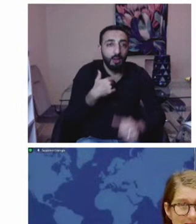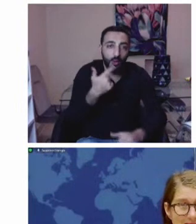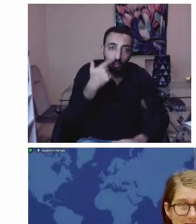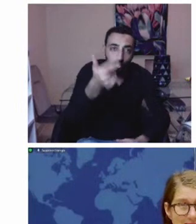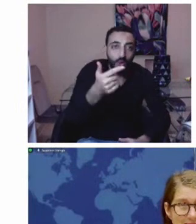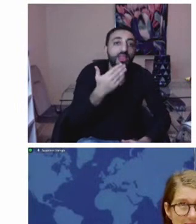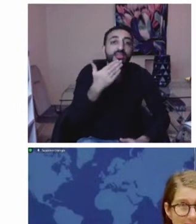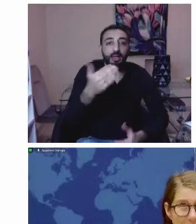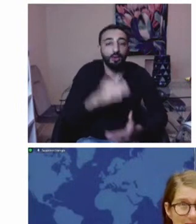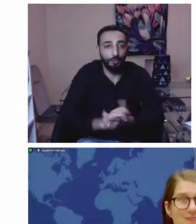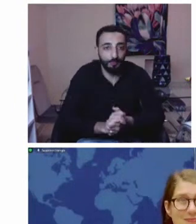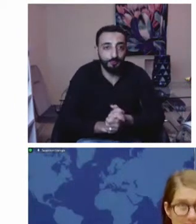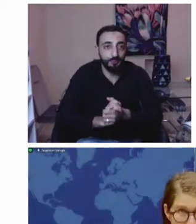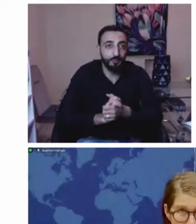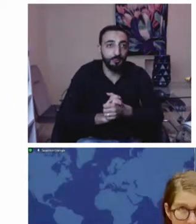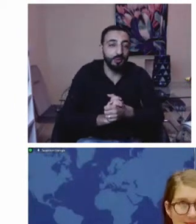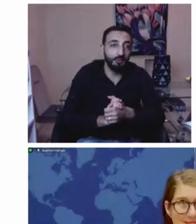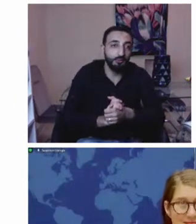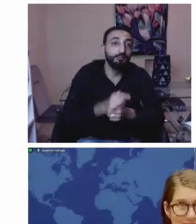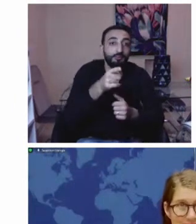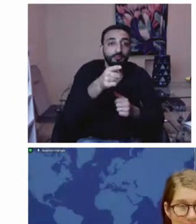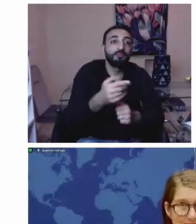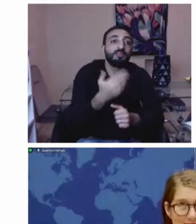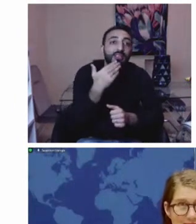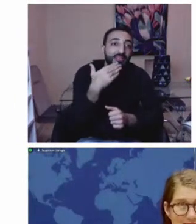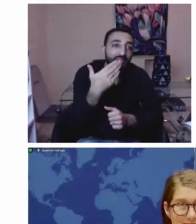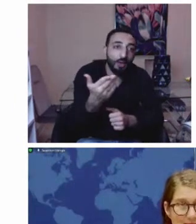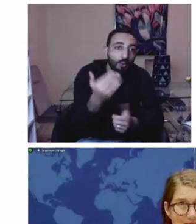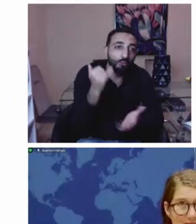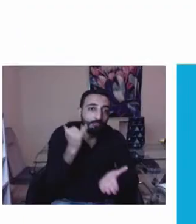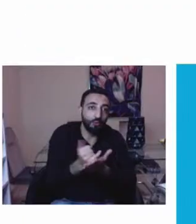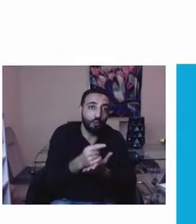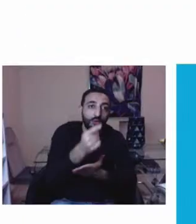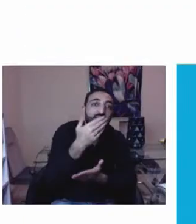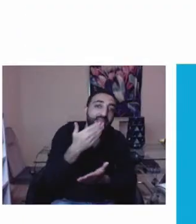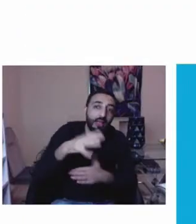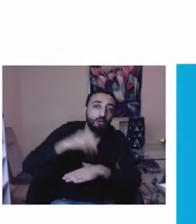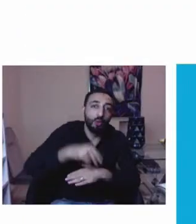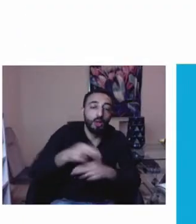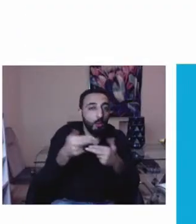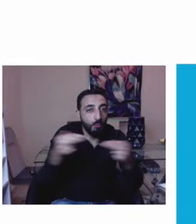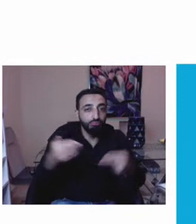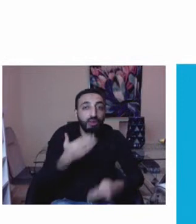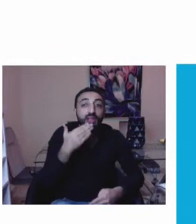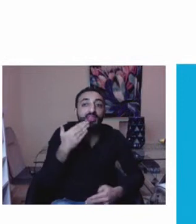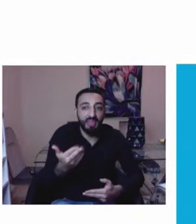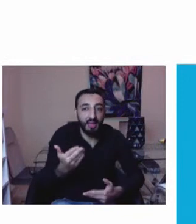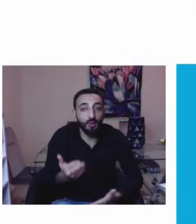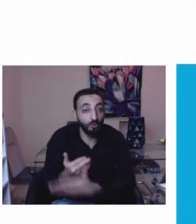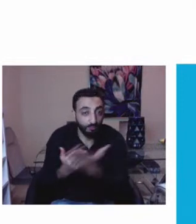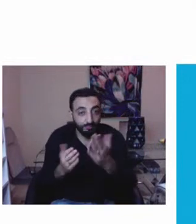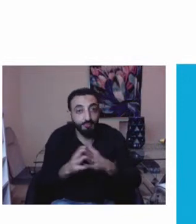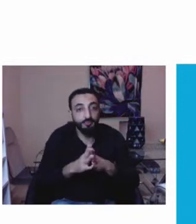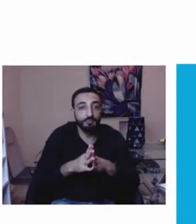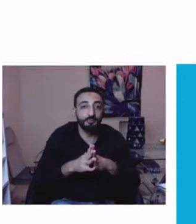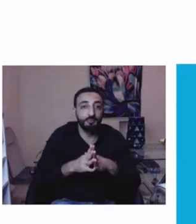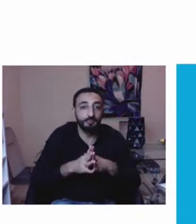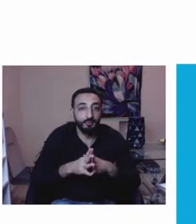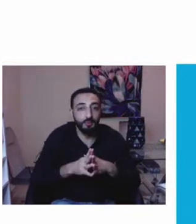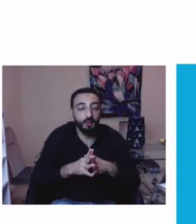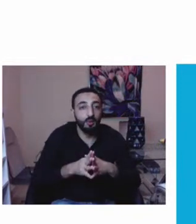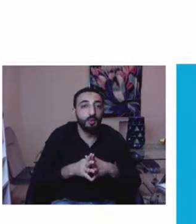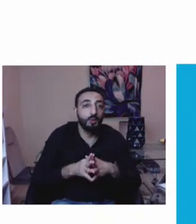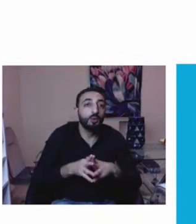Many thanks, Your Excellency, for your inspiring words and the leadership Sweden has provided to the youth peace and security agenda over the